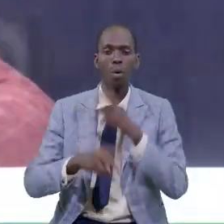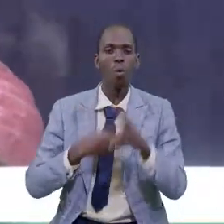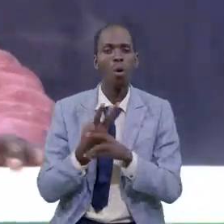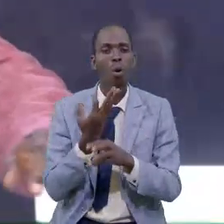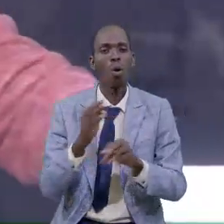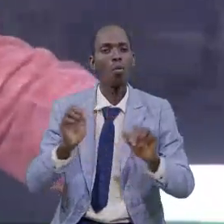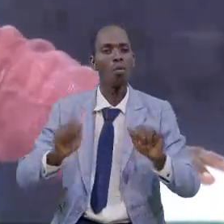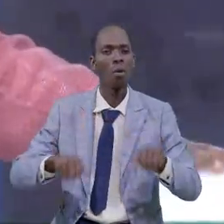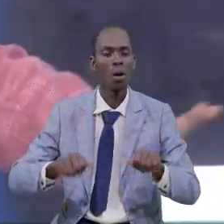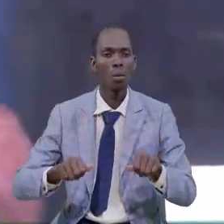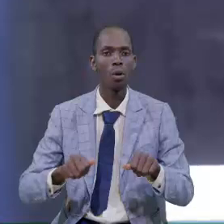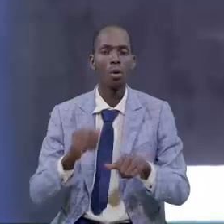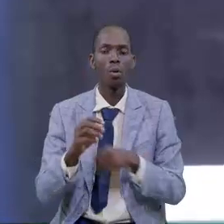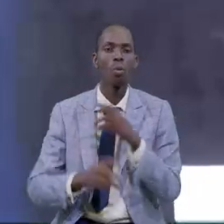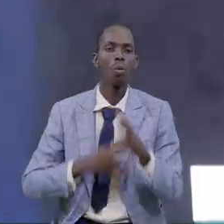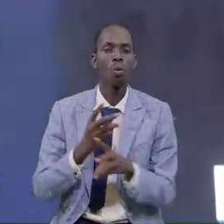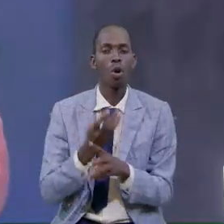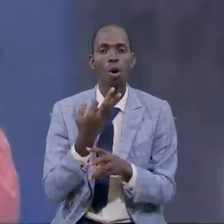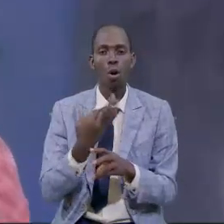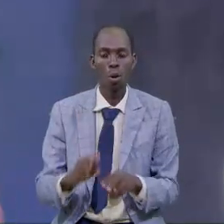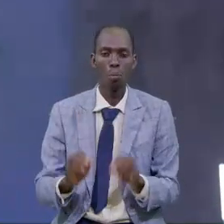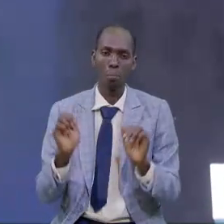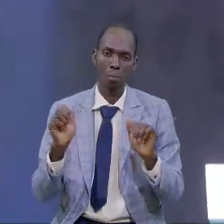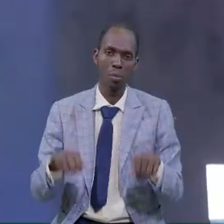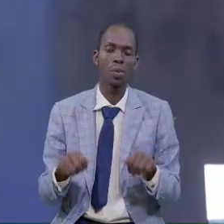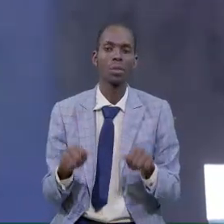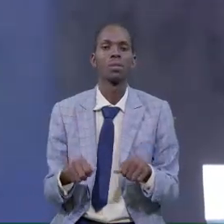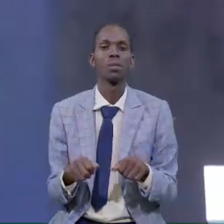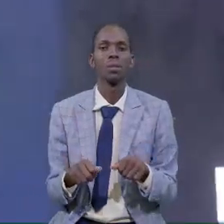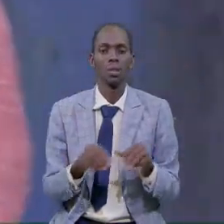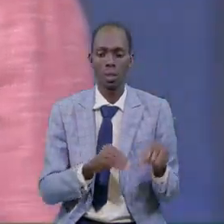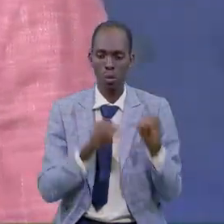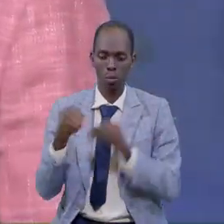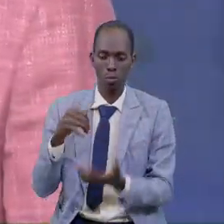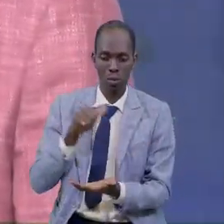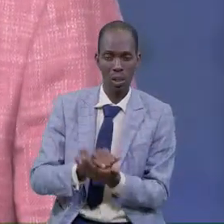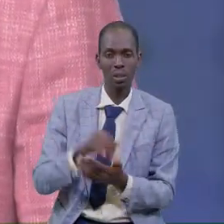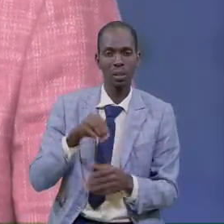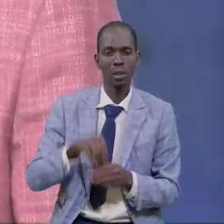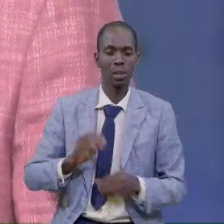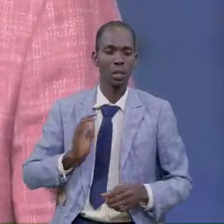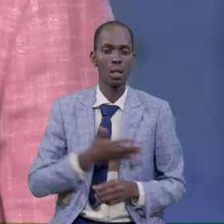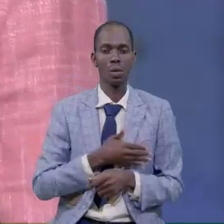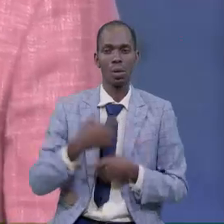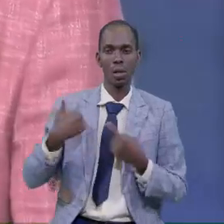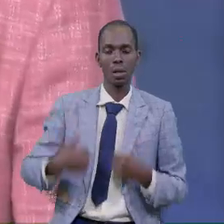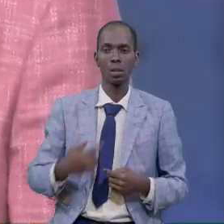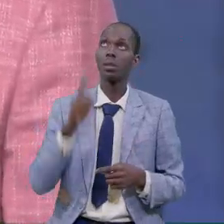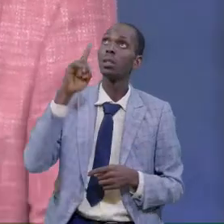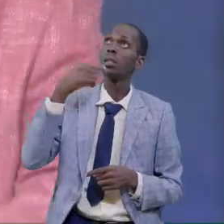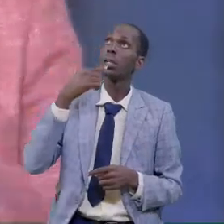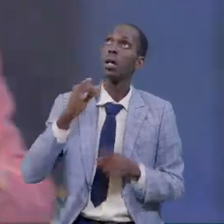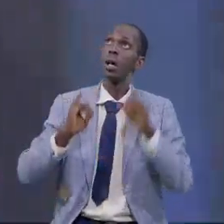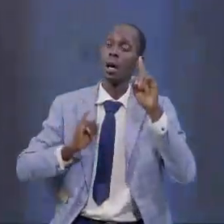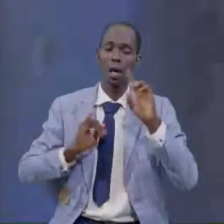of possibilities. He put that in our heart. And he said, I put this in your heart, I put this in your